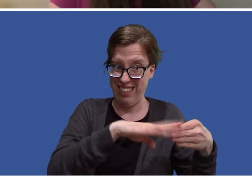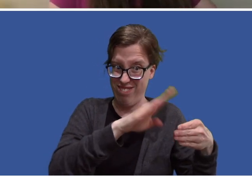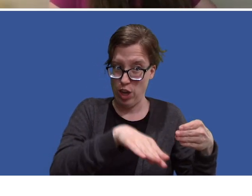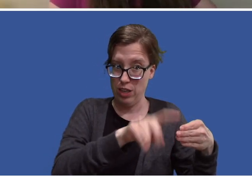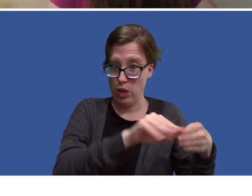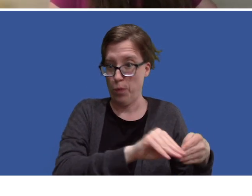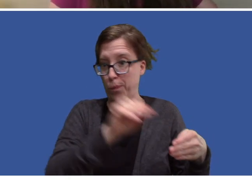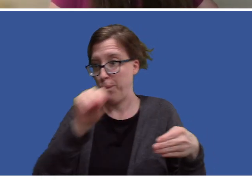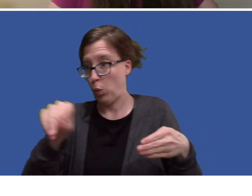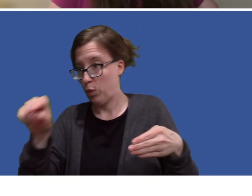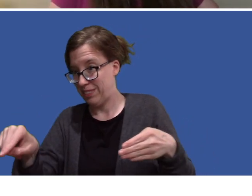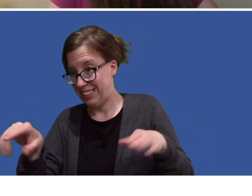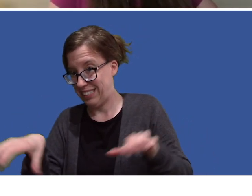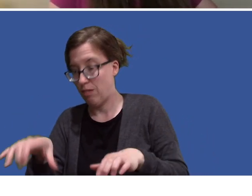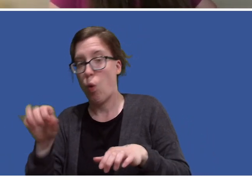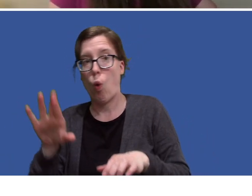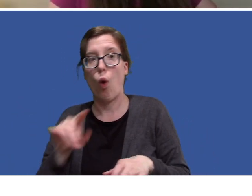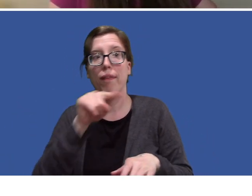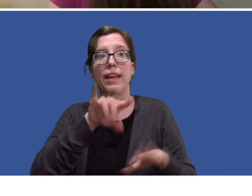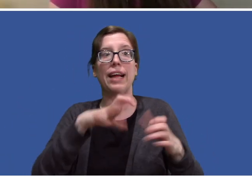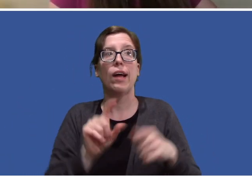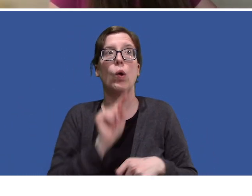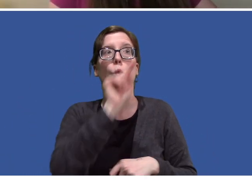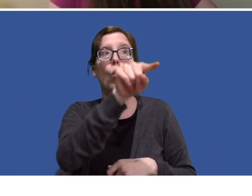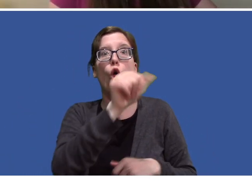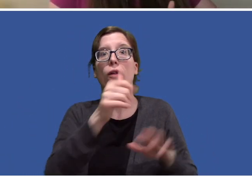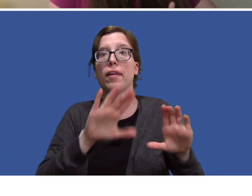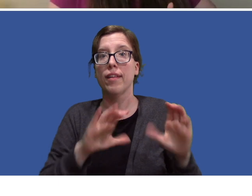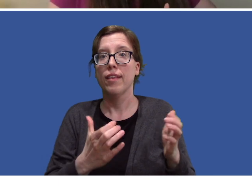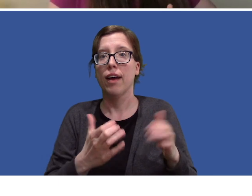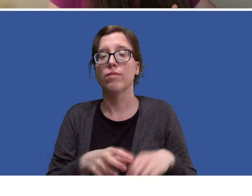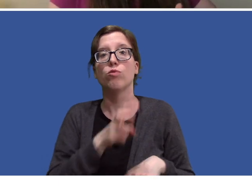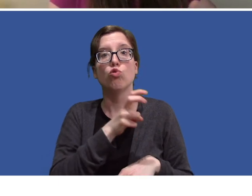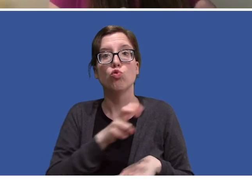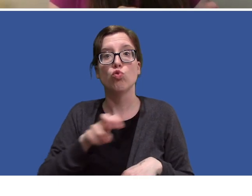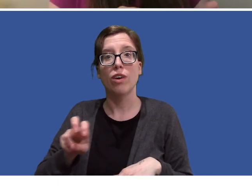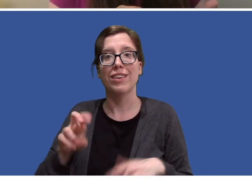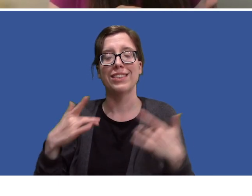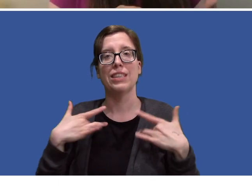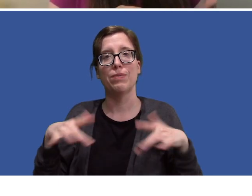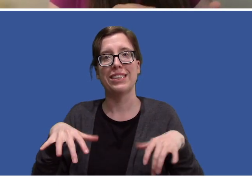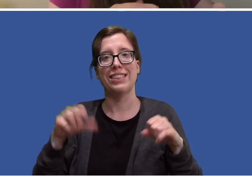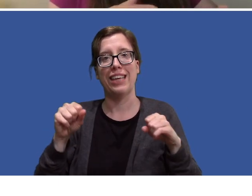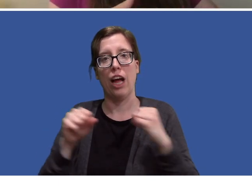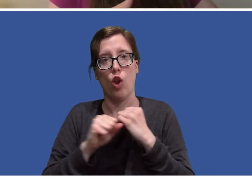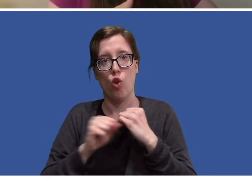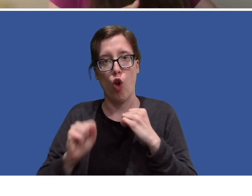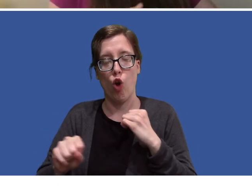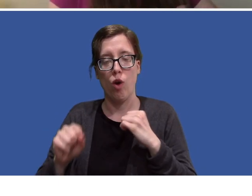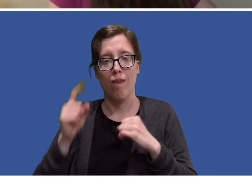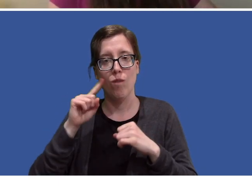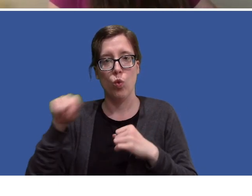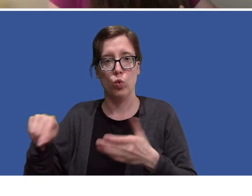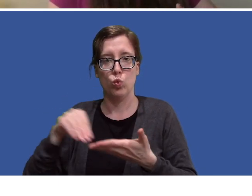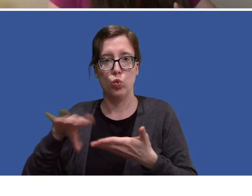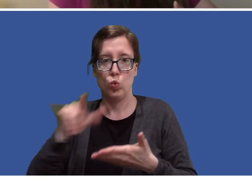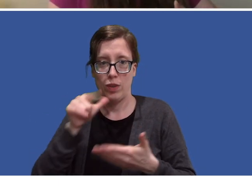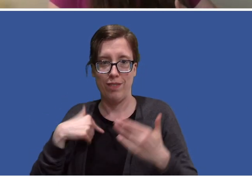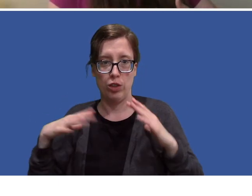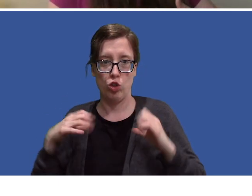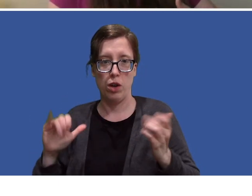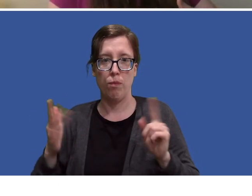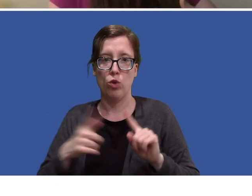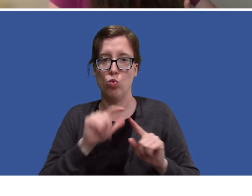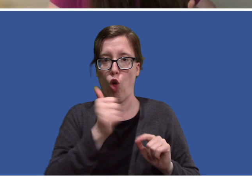Transitions often will take longer for an individual with charge than their peers because of their combined vision and hearing